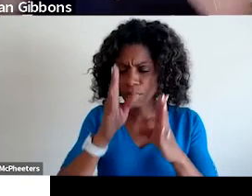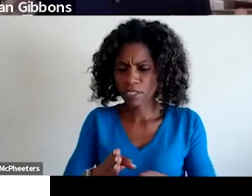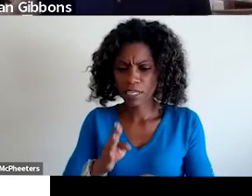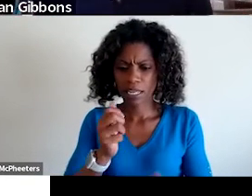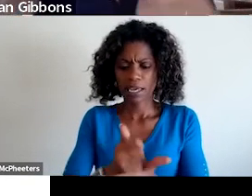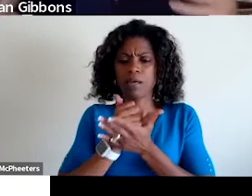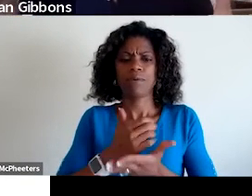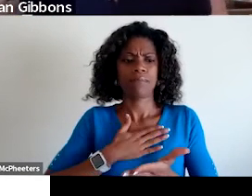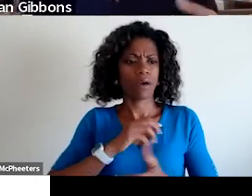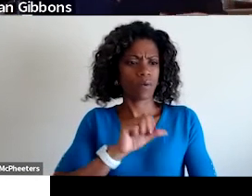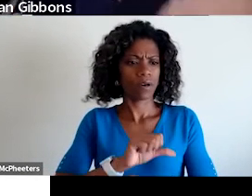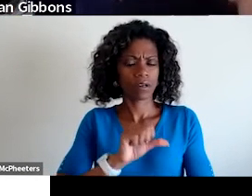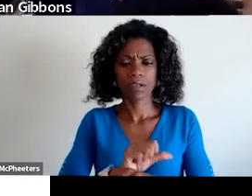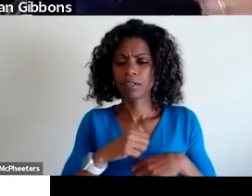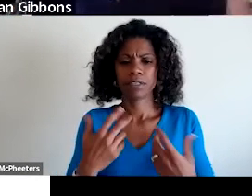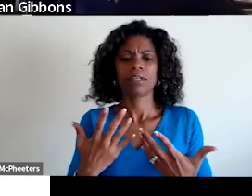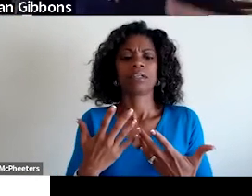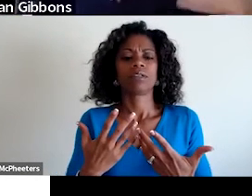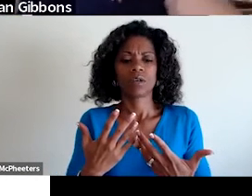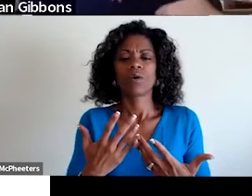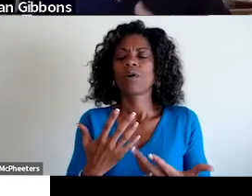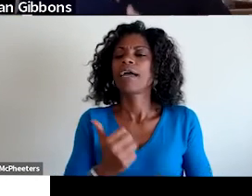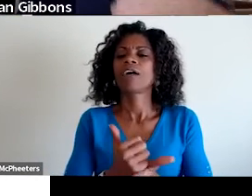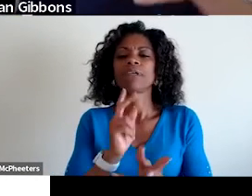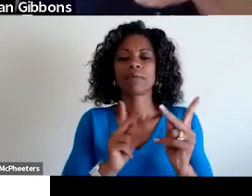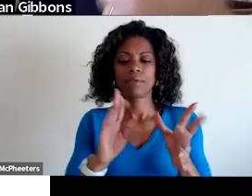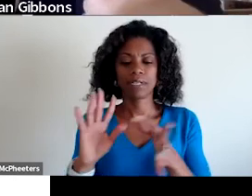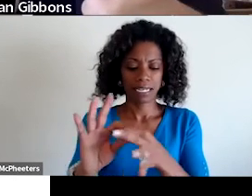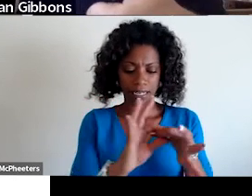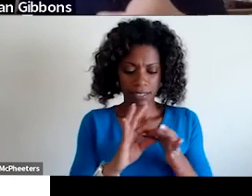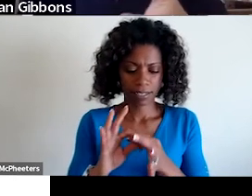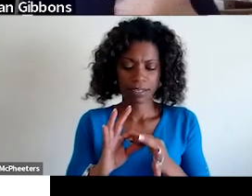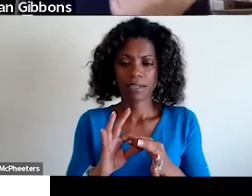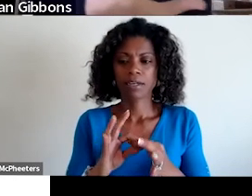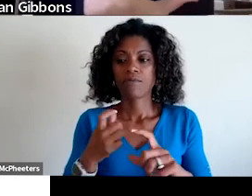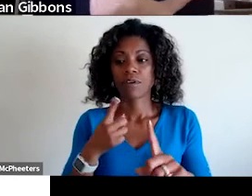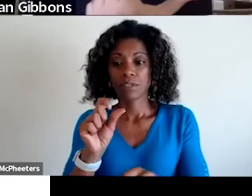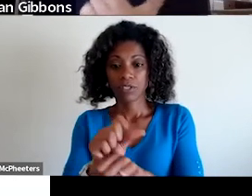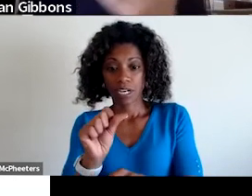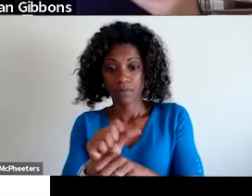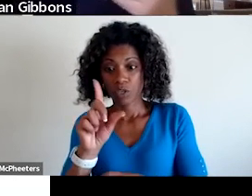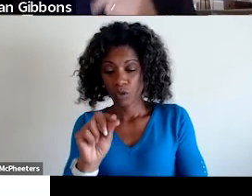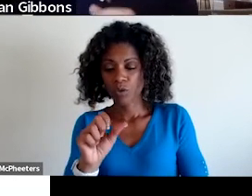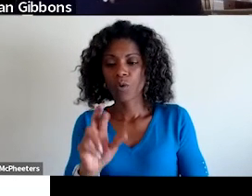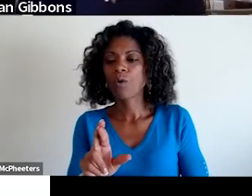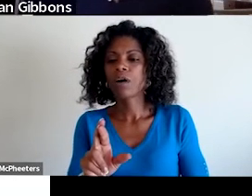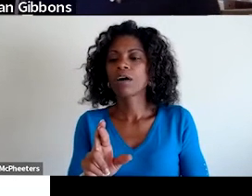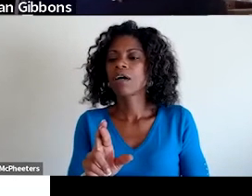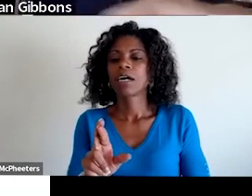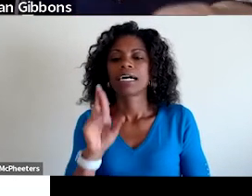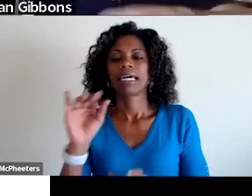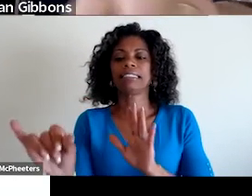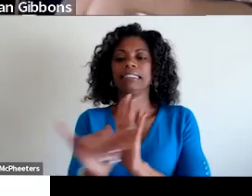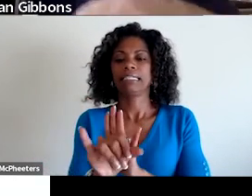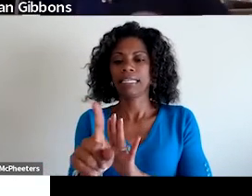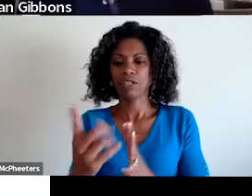So we started these circles. The idea is helping people connect based on either the job you do, maybe the issue you work on, or perhaps an identity that you share. And you can